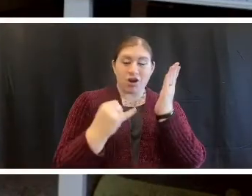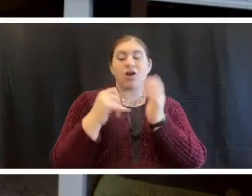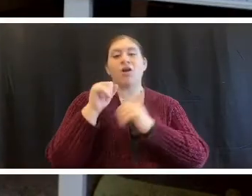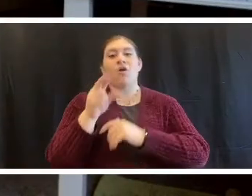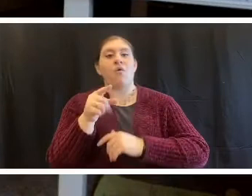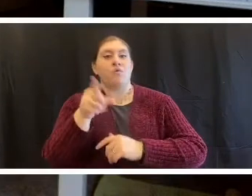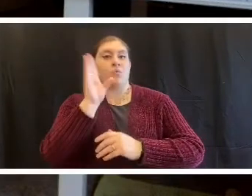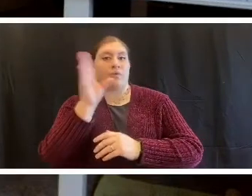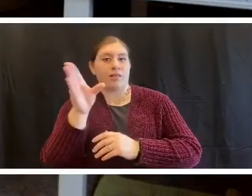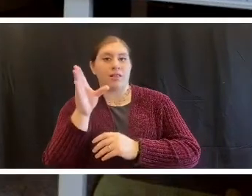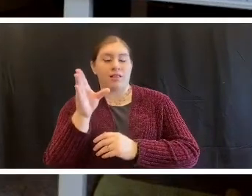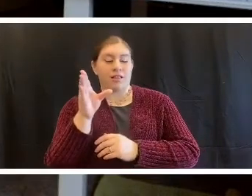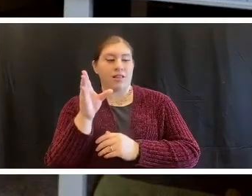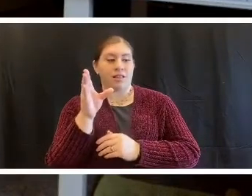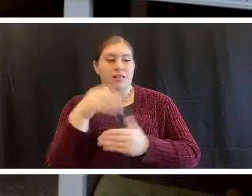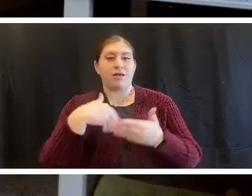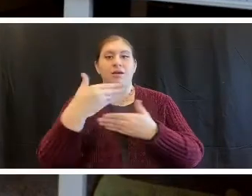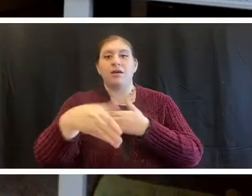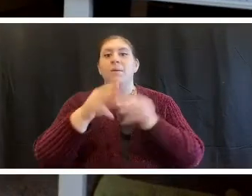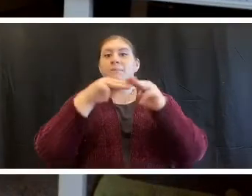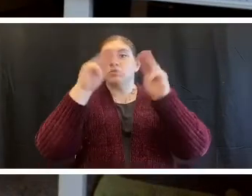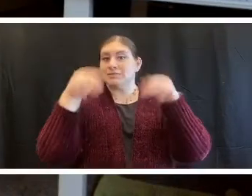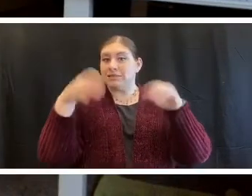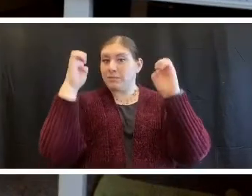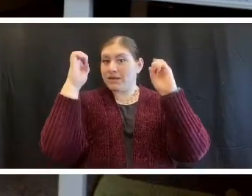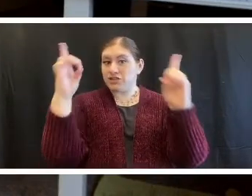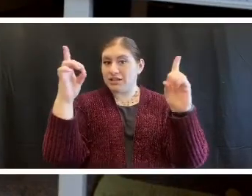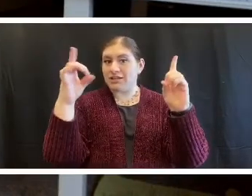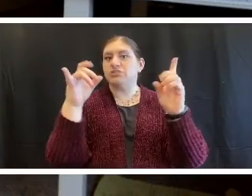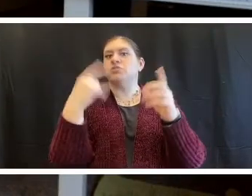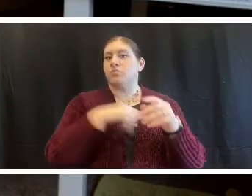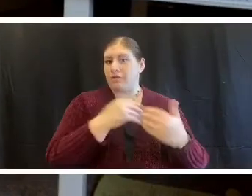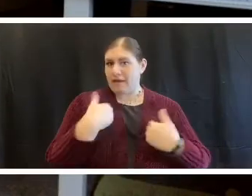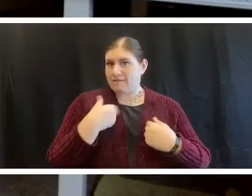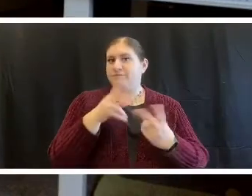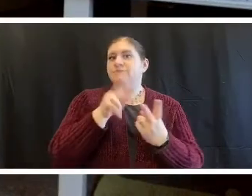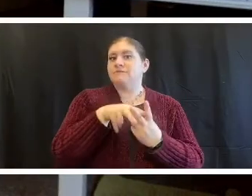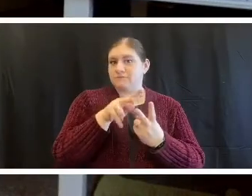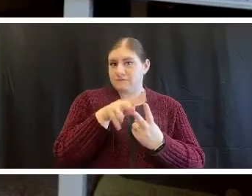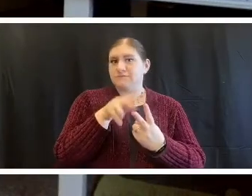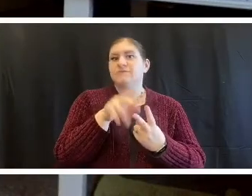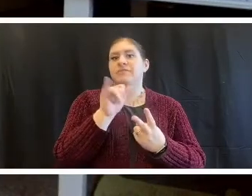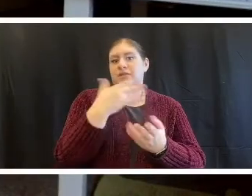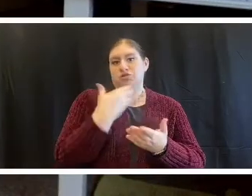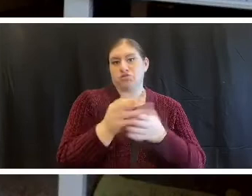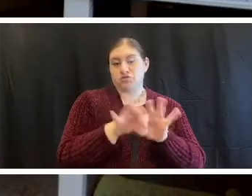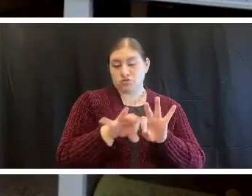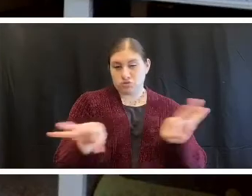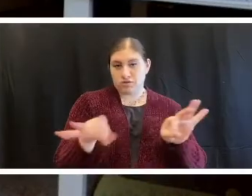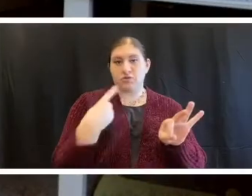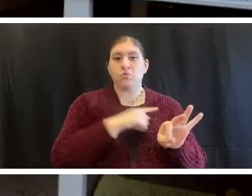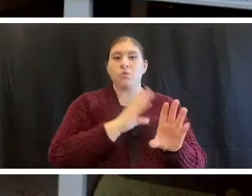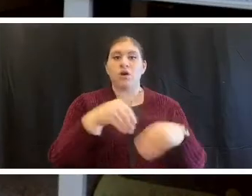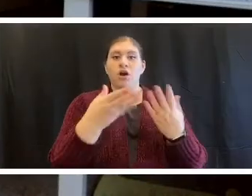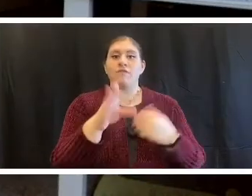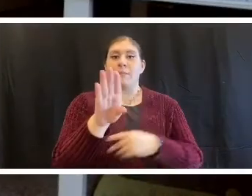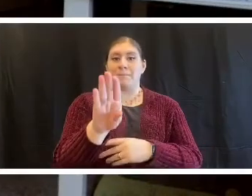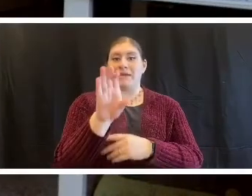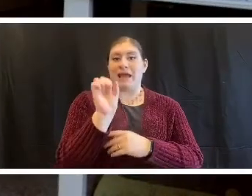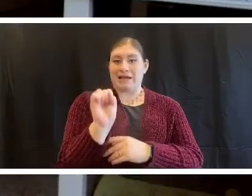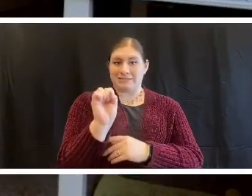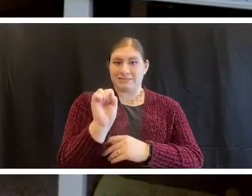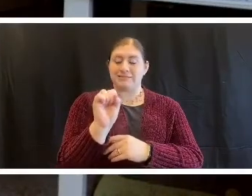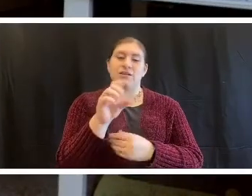if you're going to go on into museum education or things like that, that would be a degree. We also offer a BS in